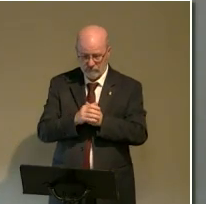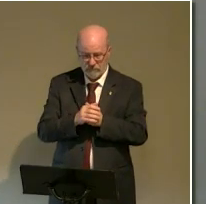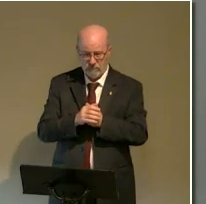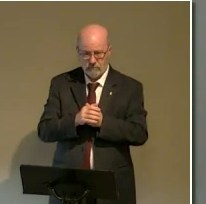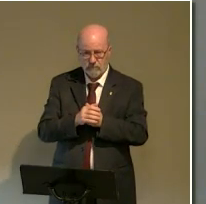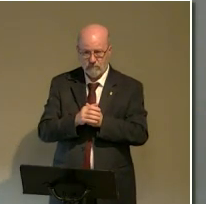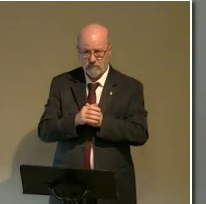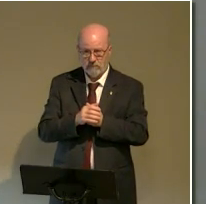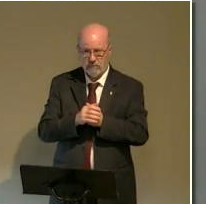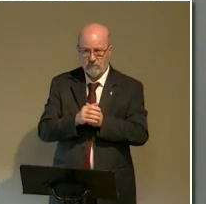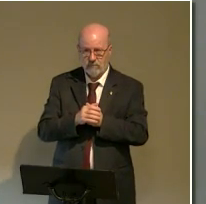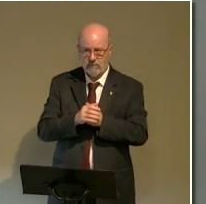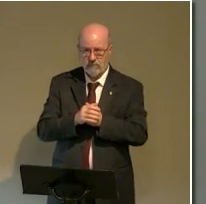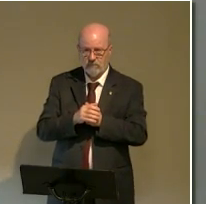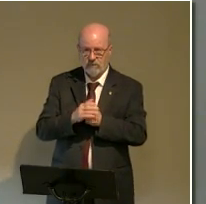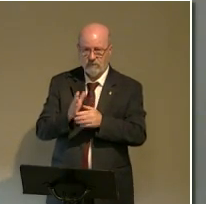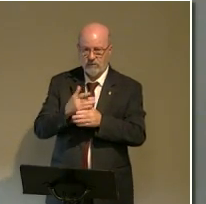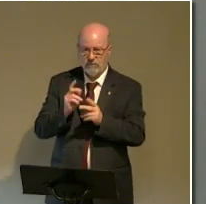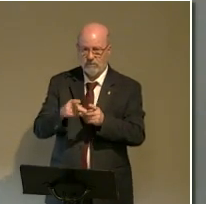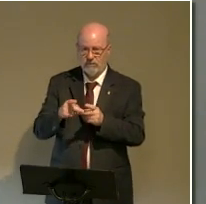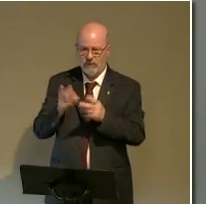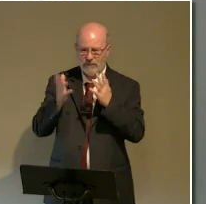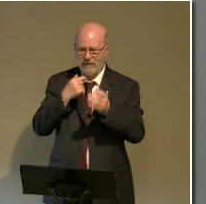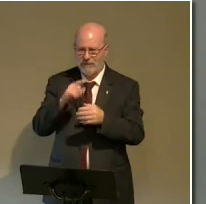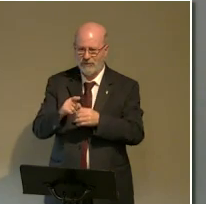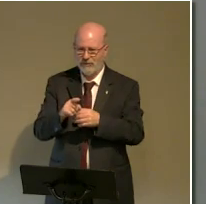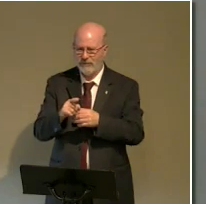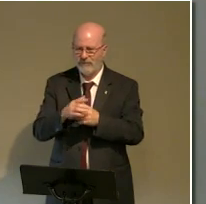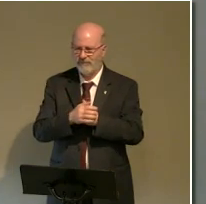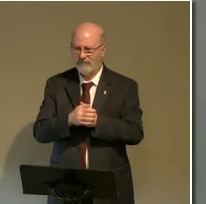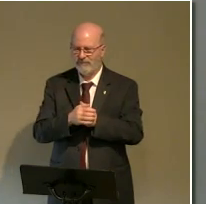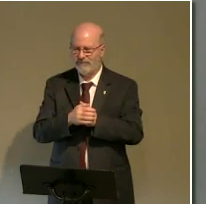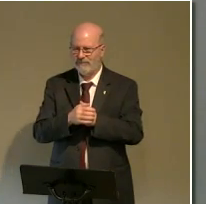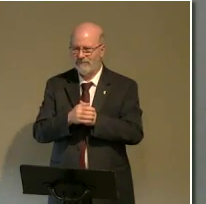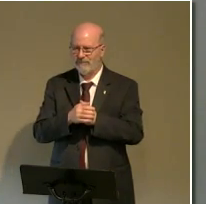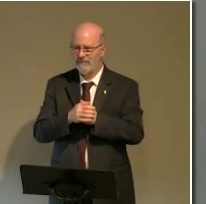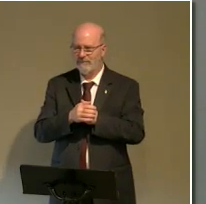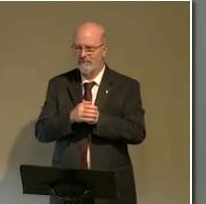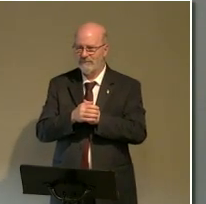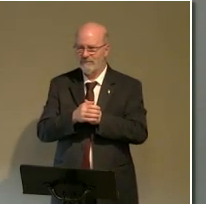I'm going to share this one person. She's not here, so I can embarrass her.